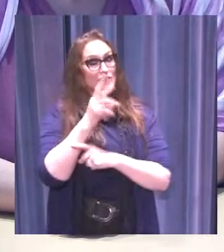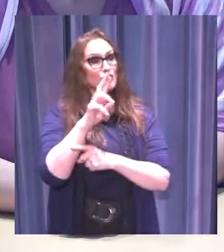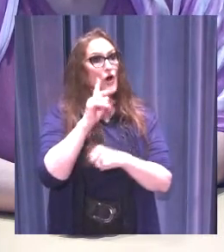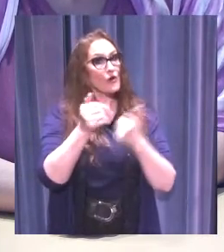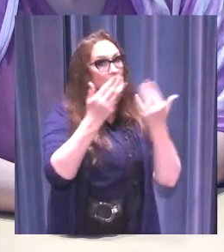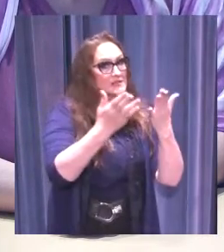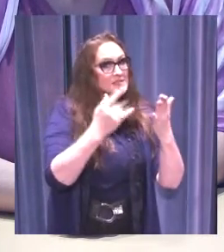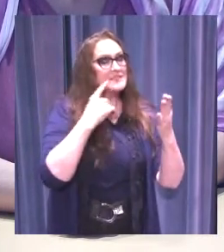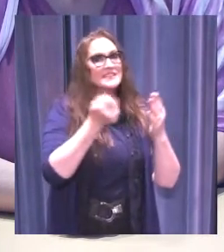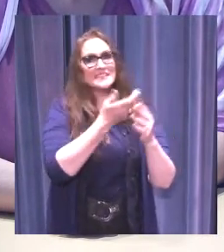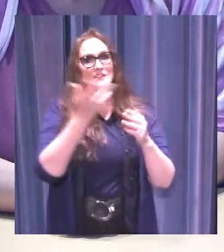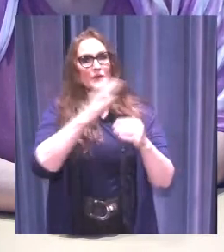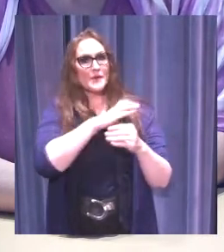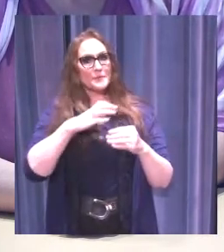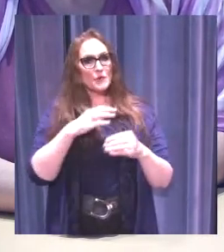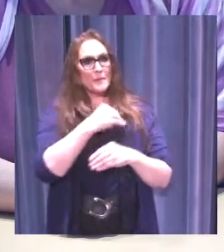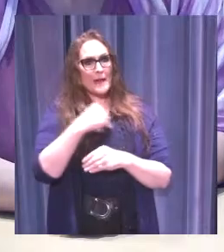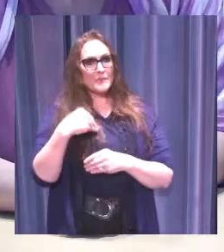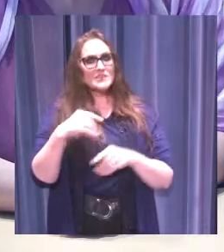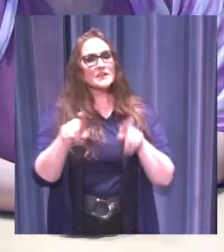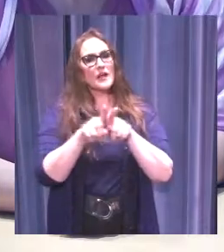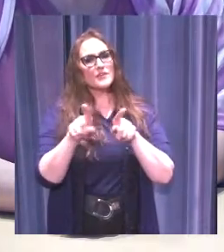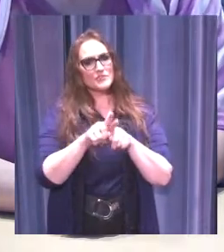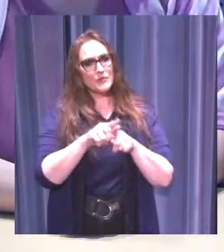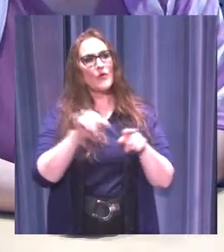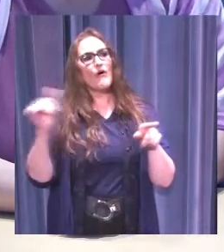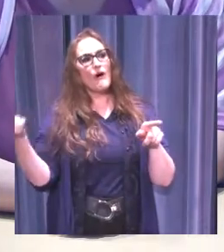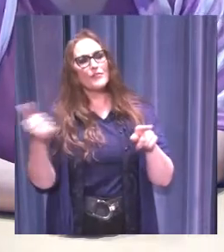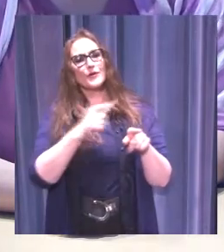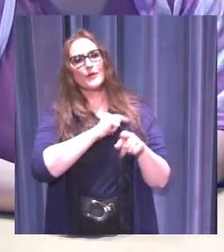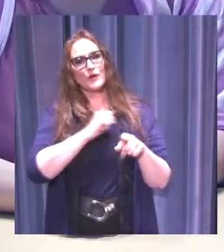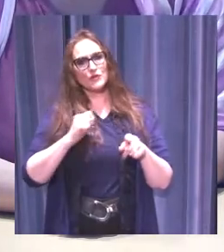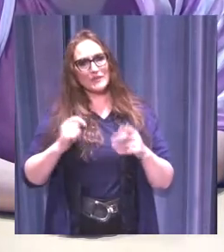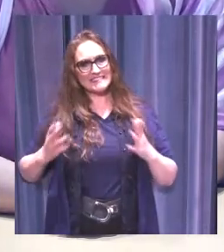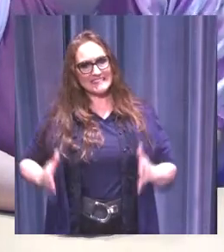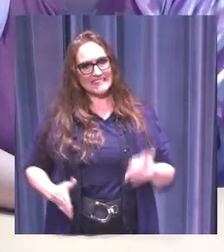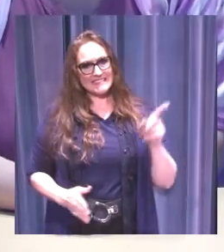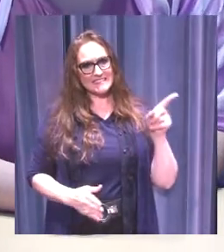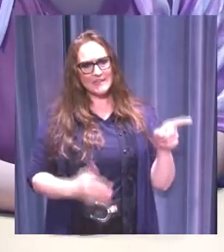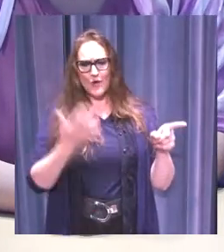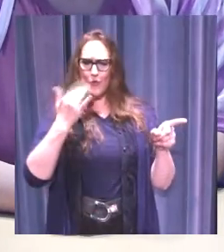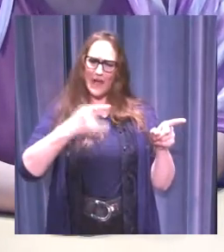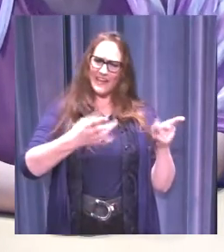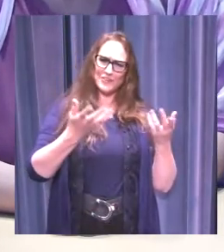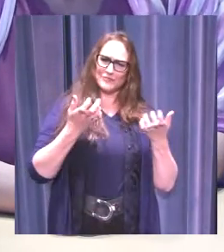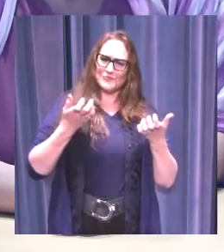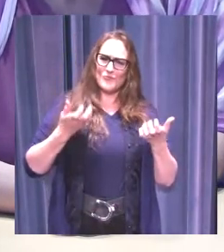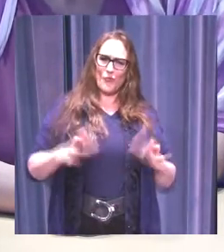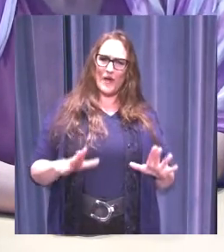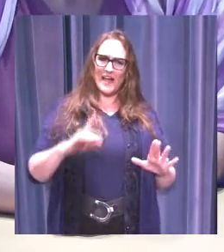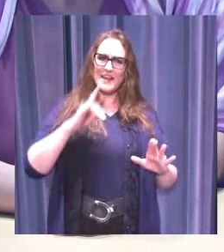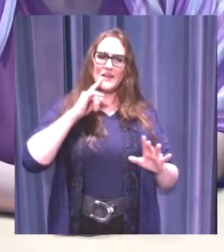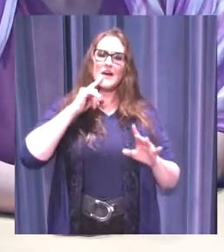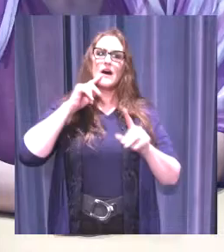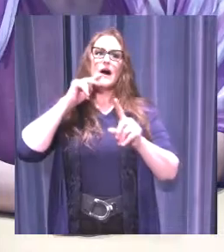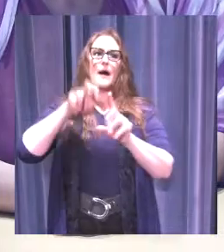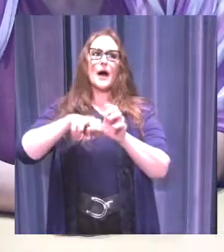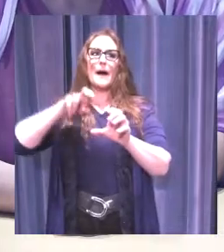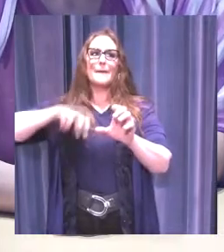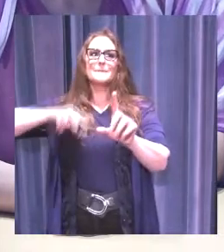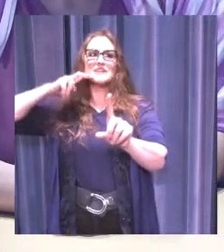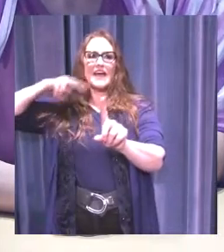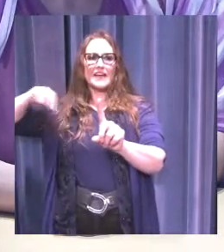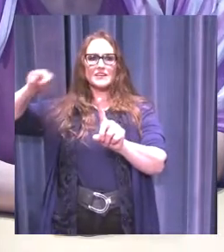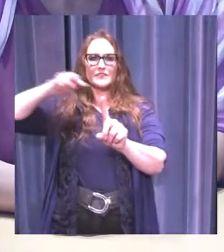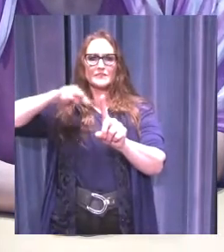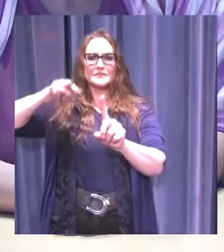several community members, and even your fellow trustees. Why would you not want objective supporting evidence in